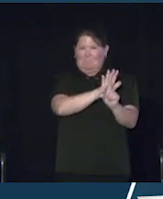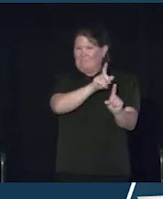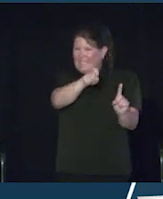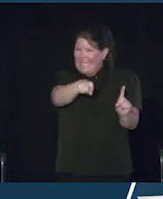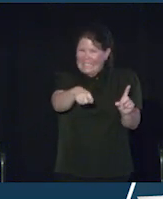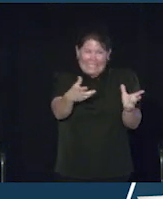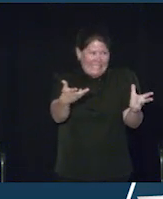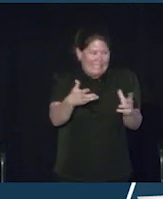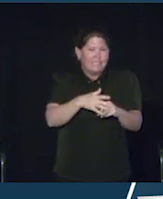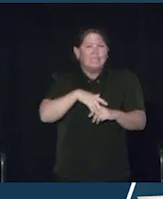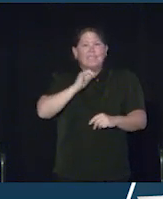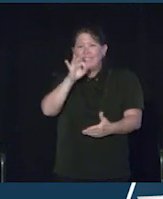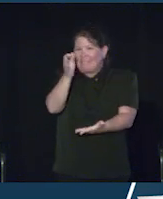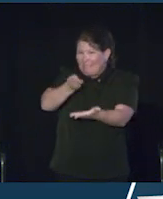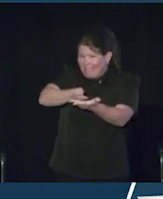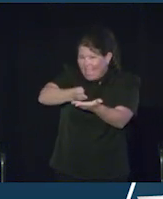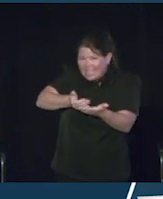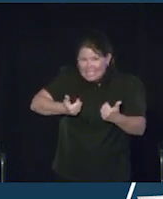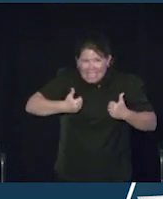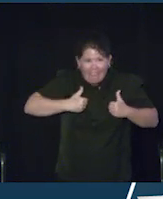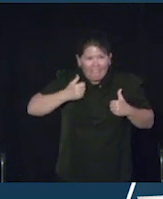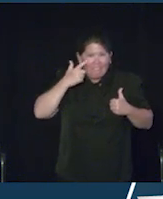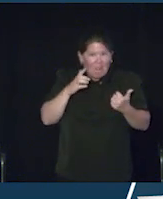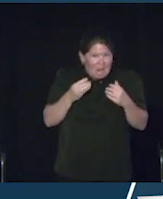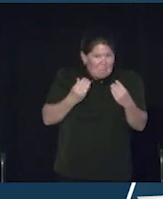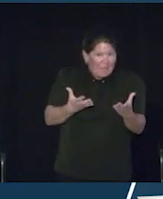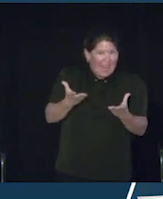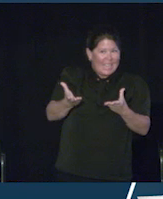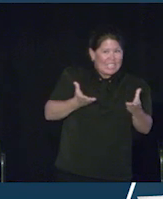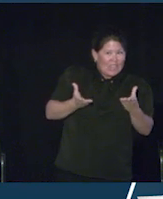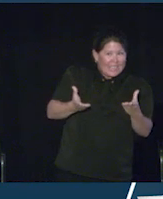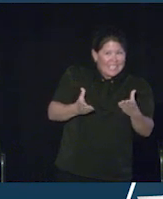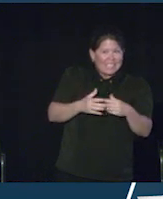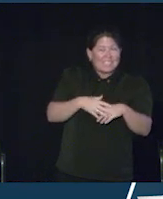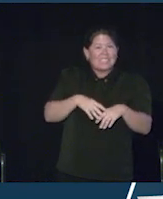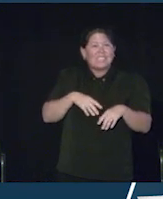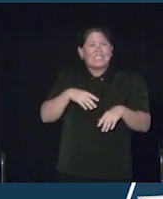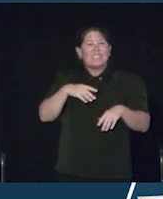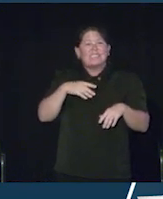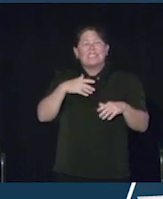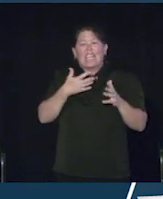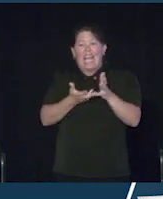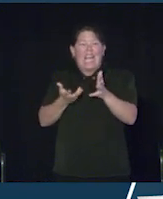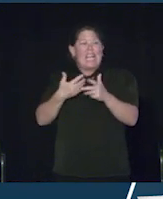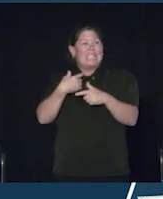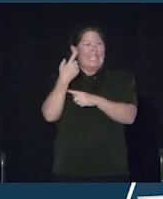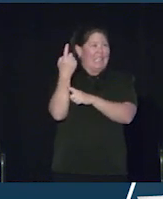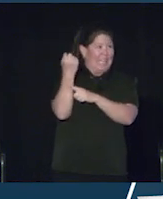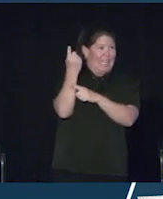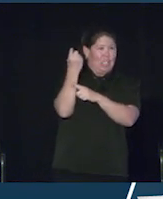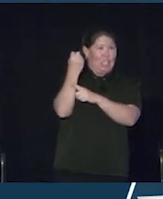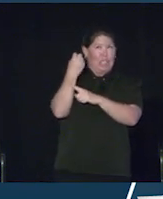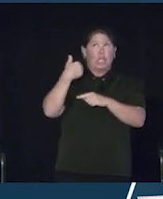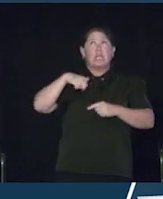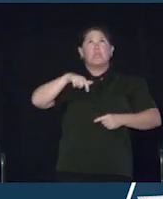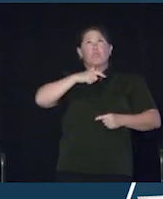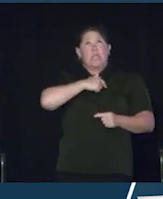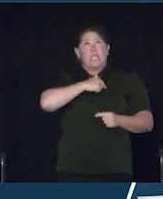there are funds available to provide services to each individual. Last year, we